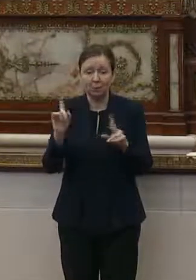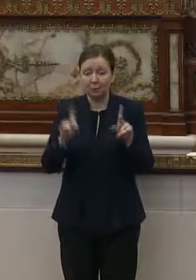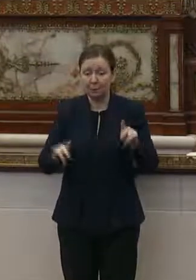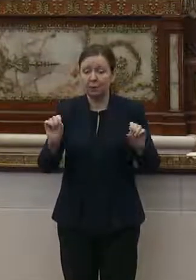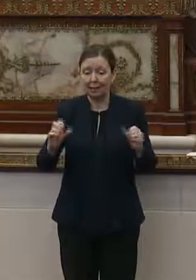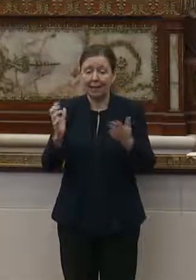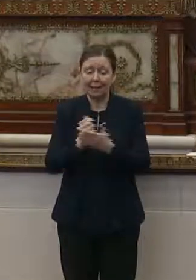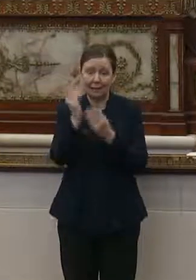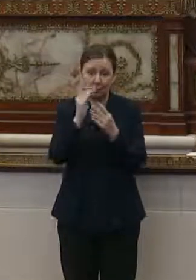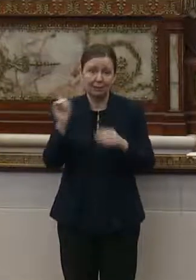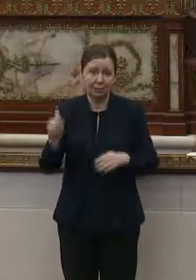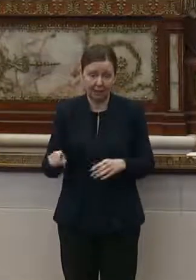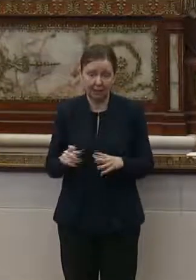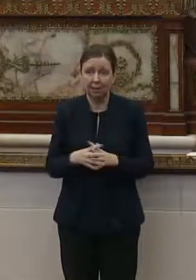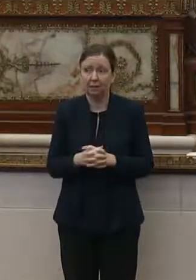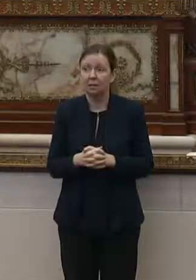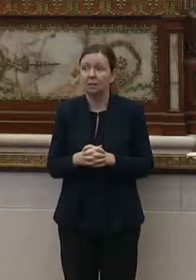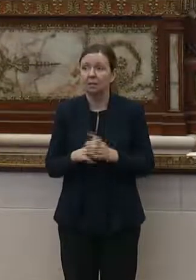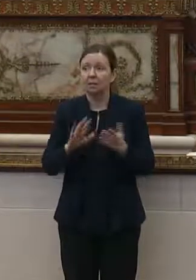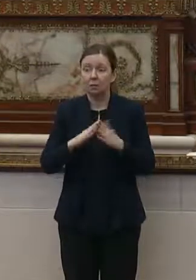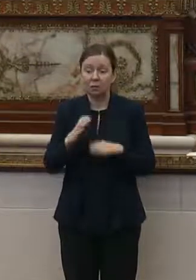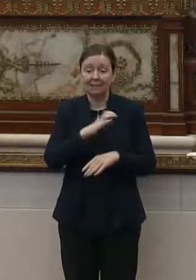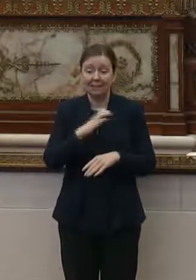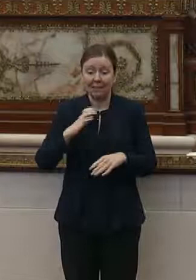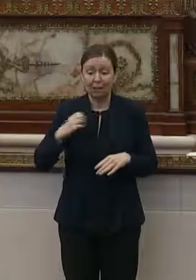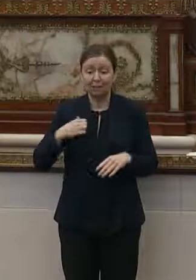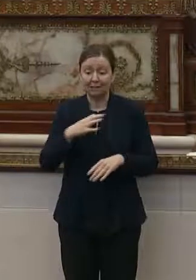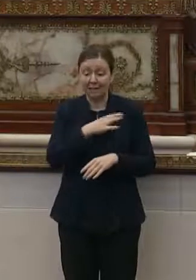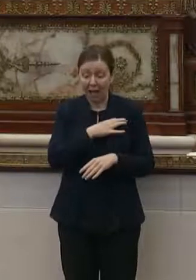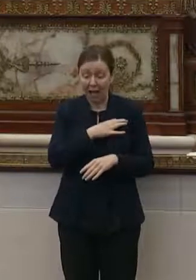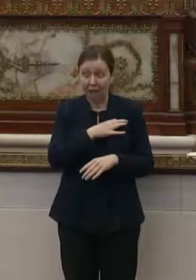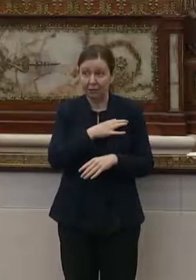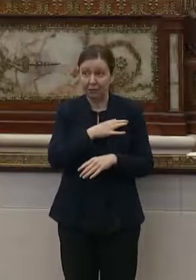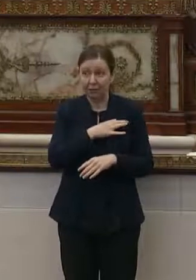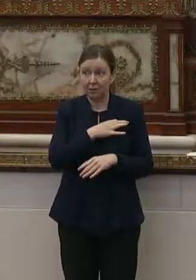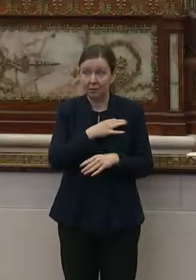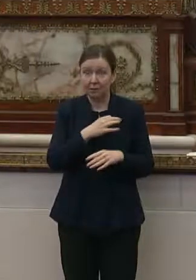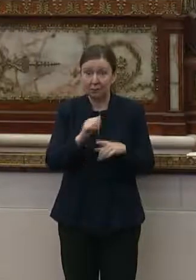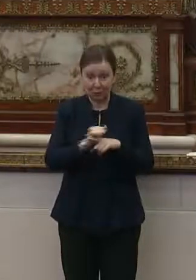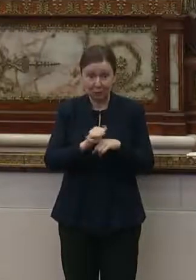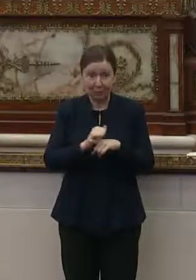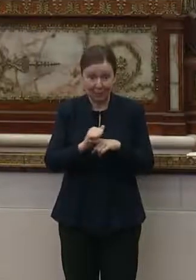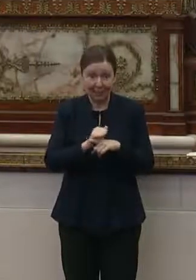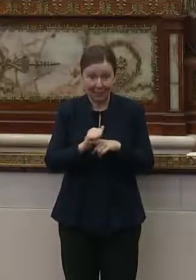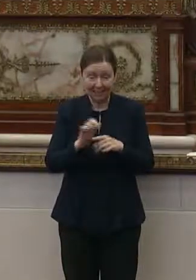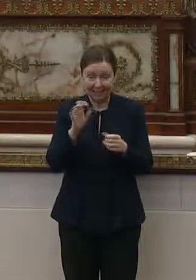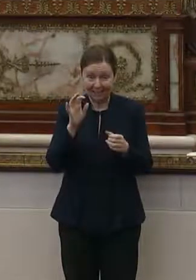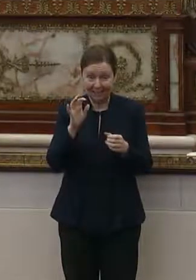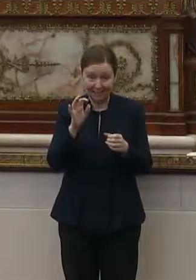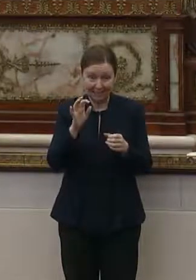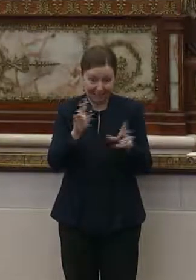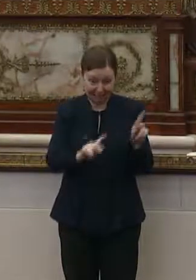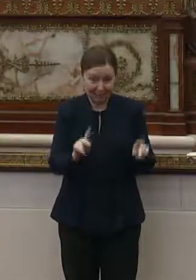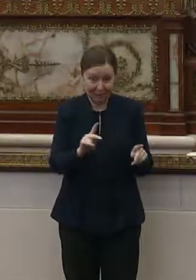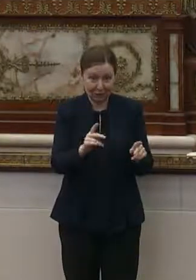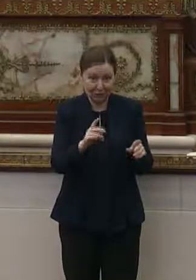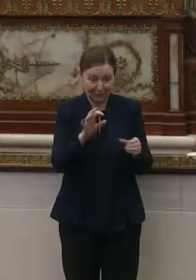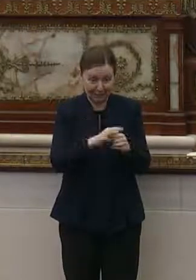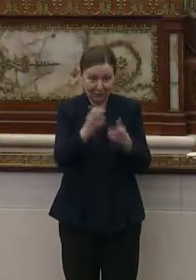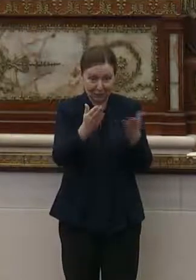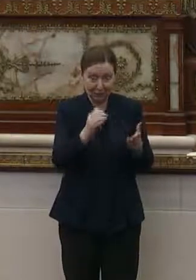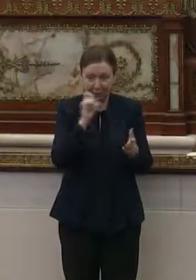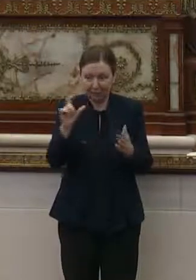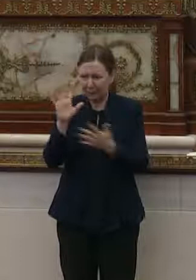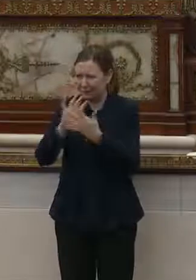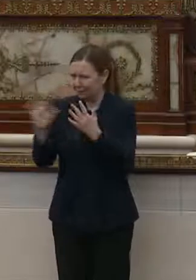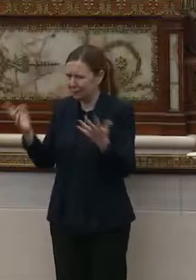the information that they need. So city council staff who are trained in constituent services don't have to be confused and have